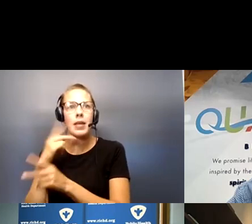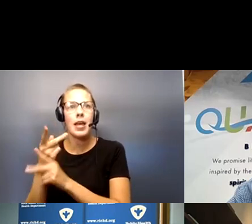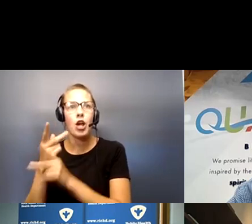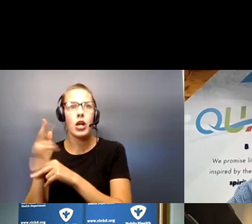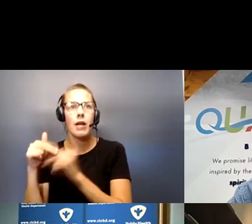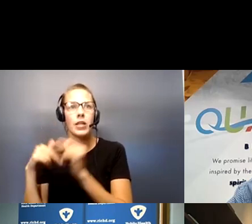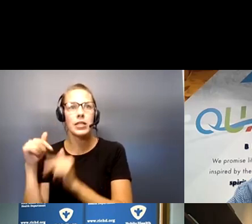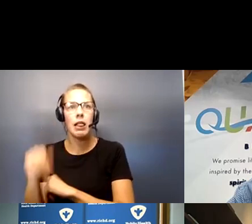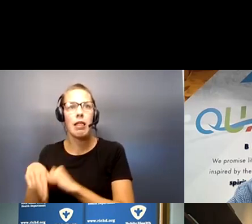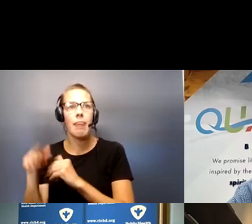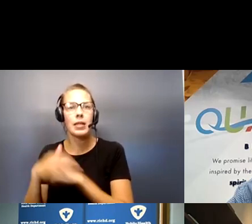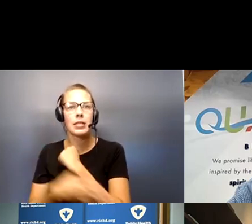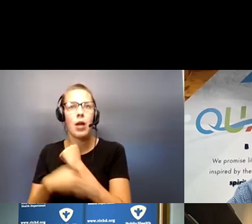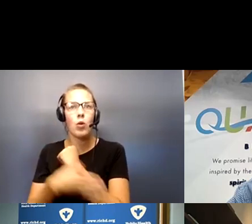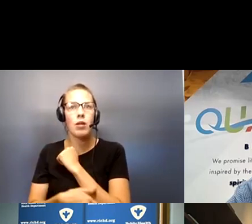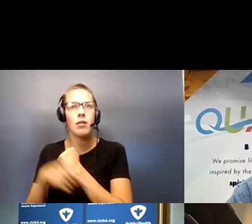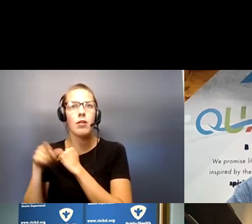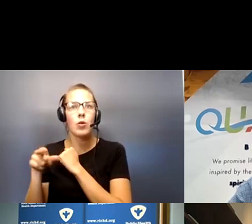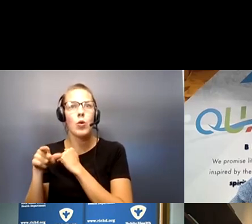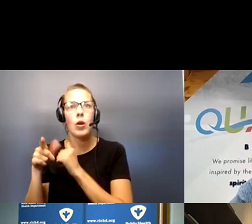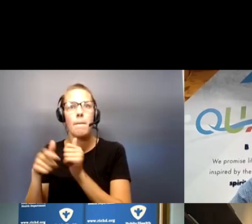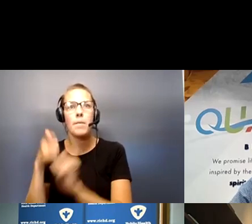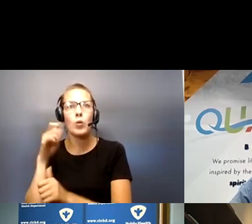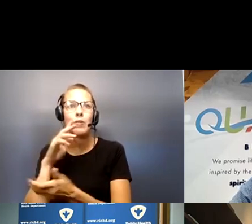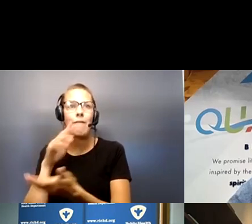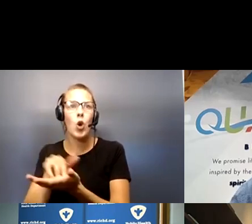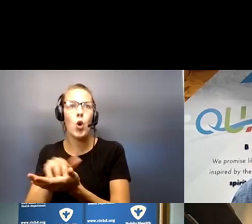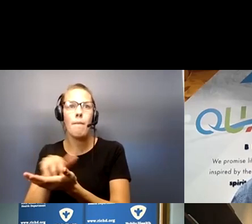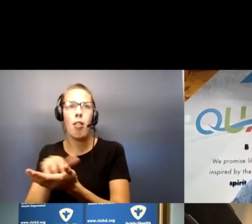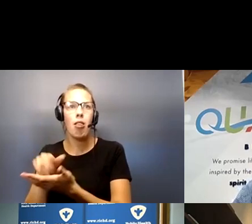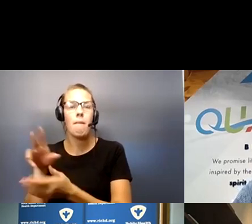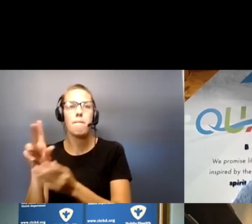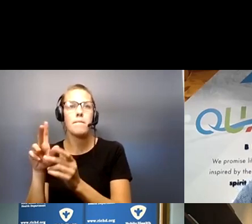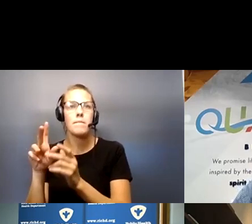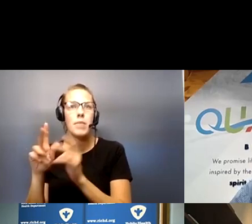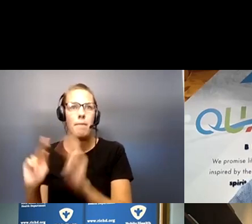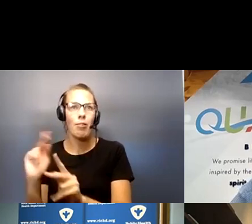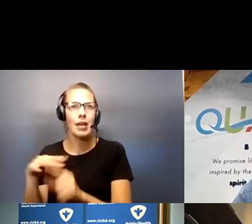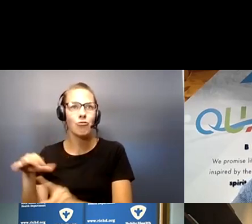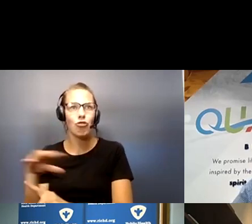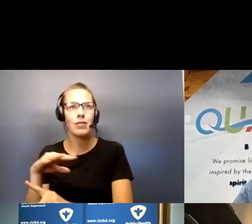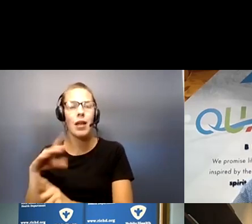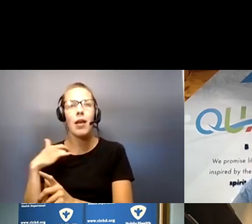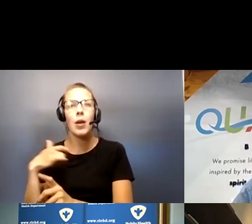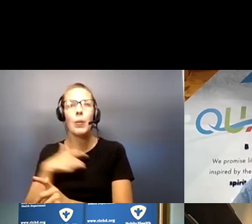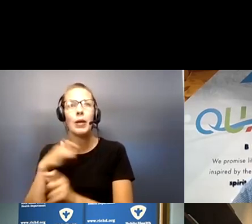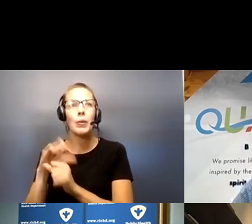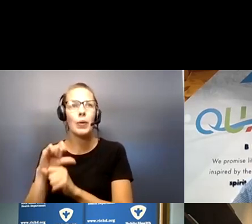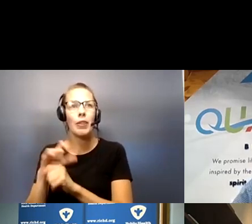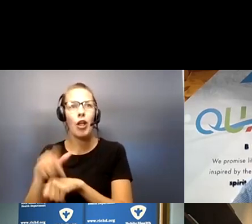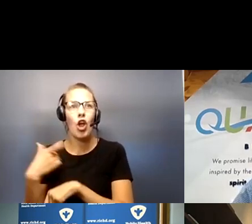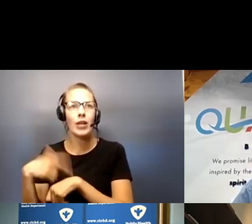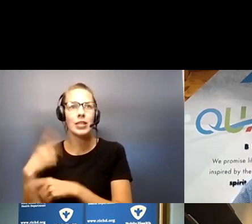the county. These are one of our most vulnerable populations, and we are working with all of our long-term